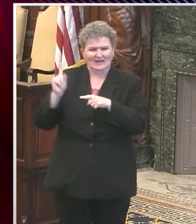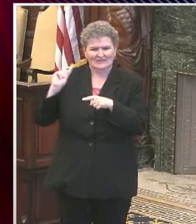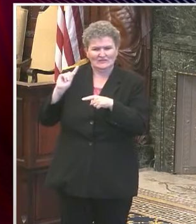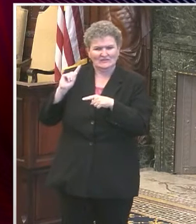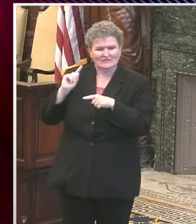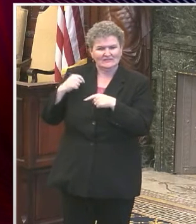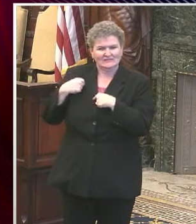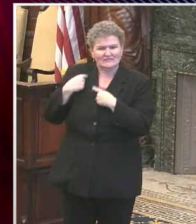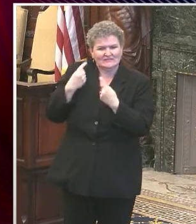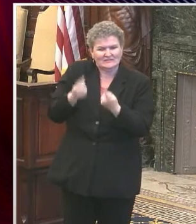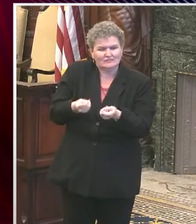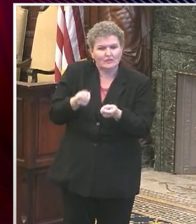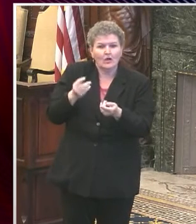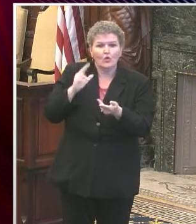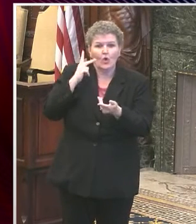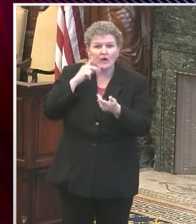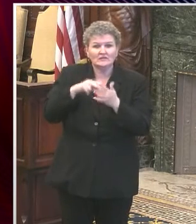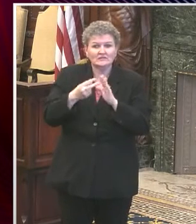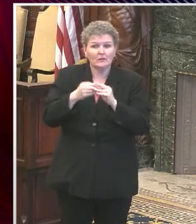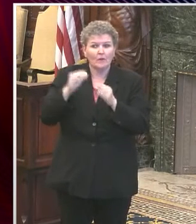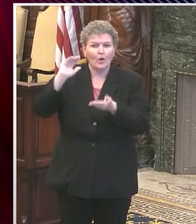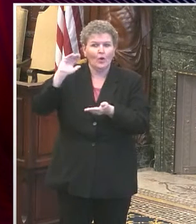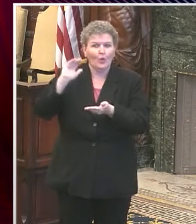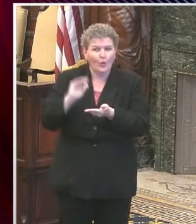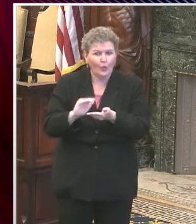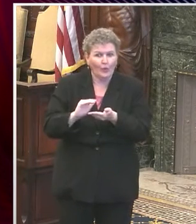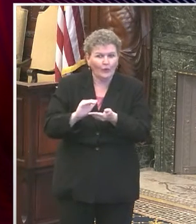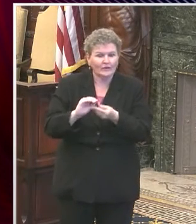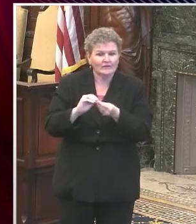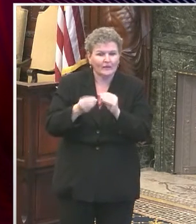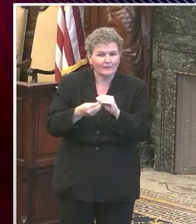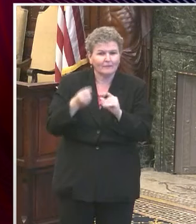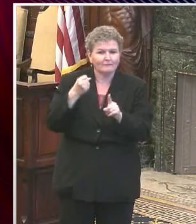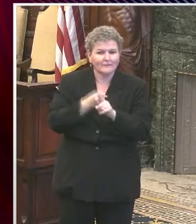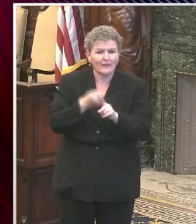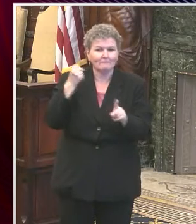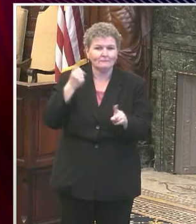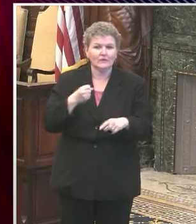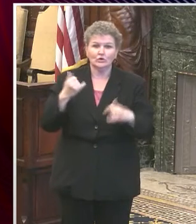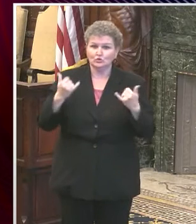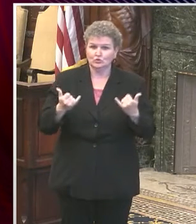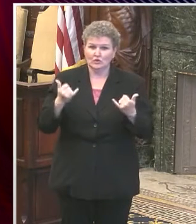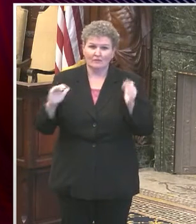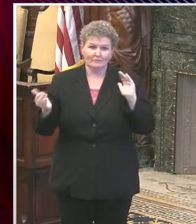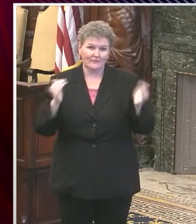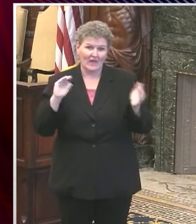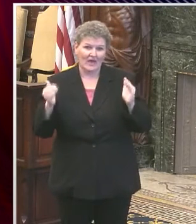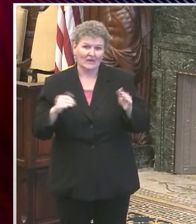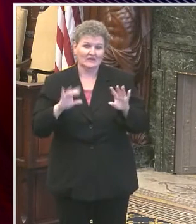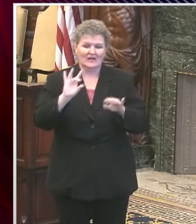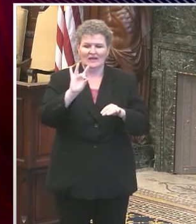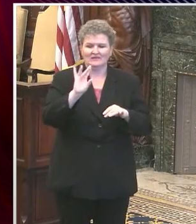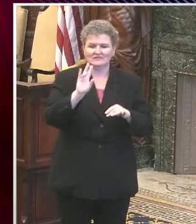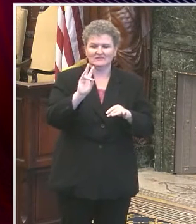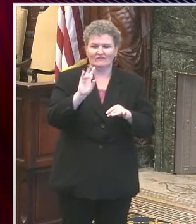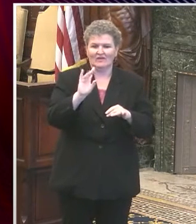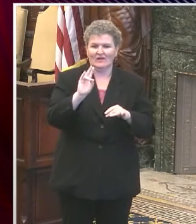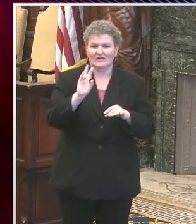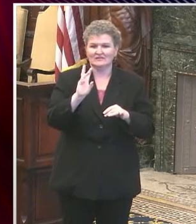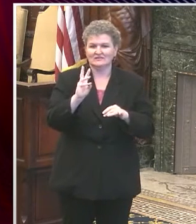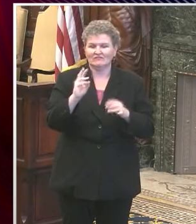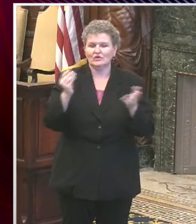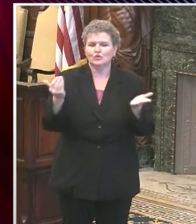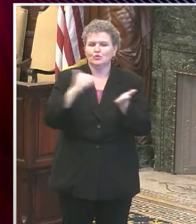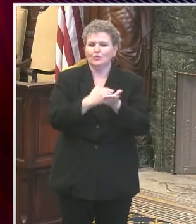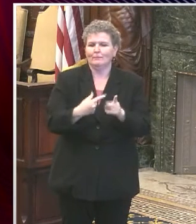at new lows last week. Here are the numbers. Since this time yesterday, we've identified 76 cases of the coronavirus infection, bringing us to a